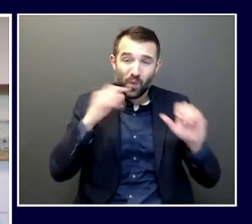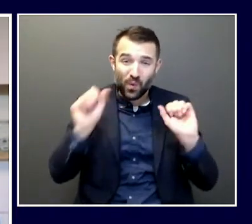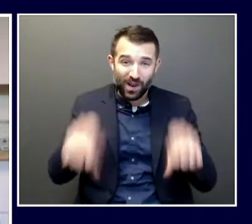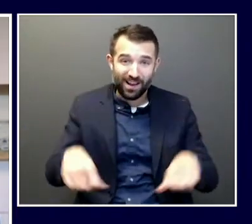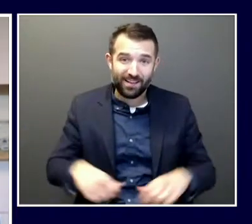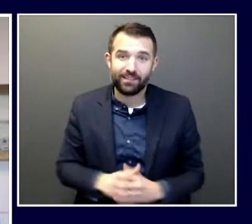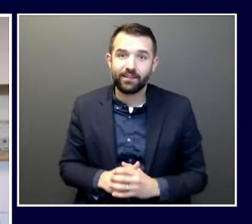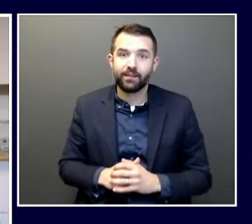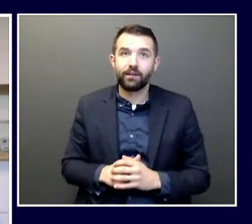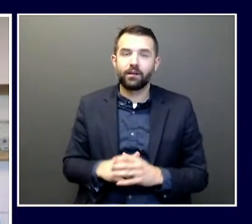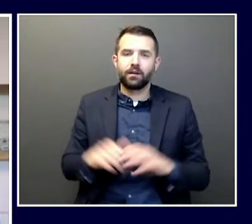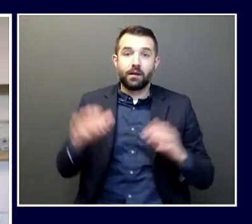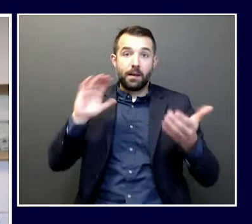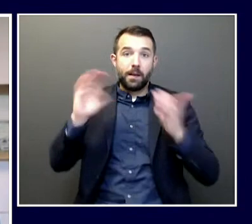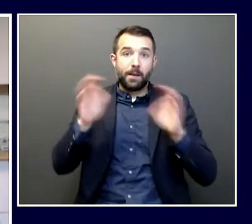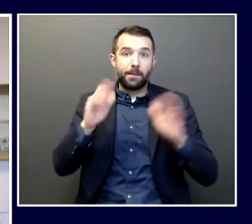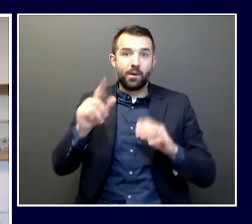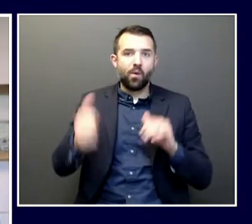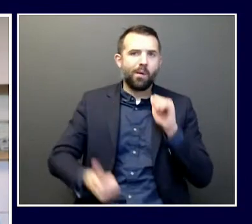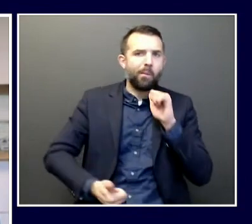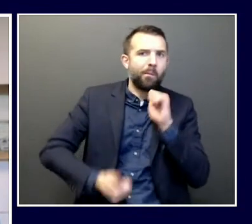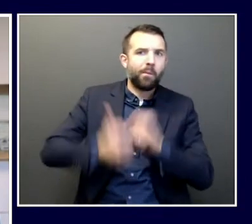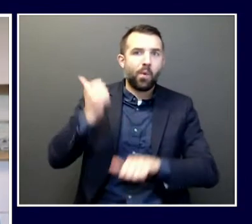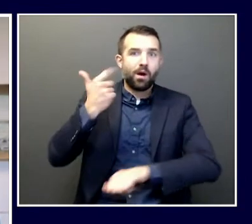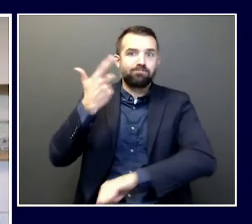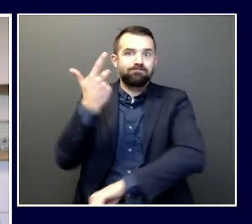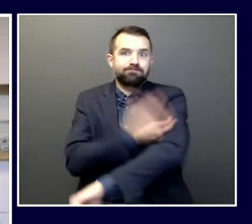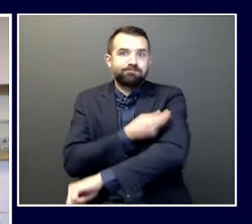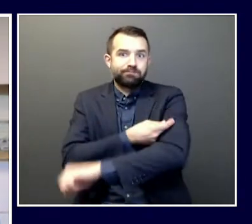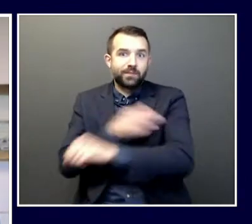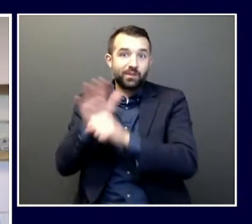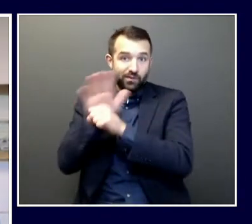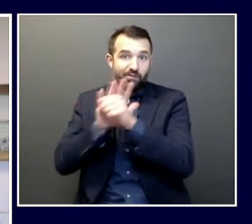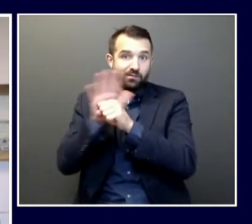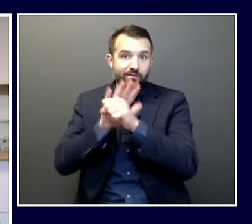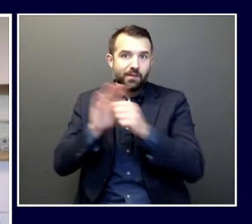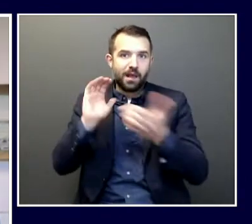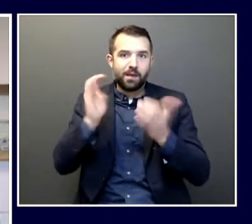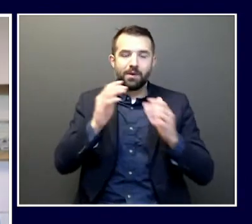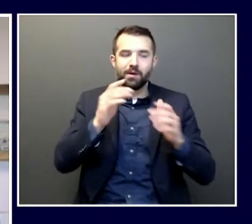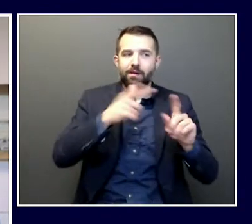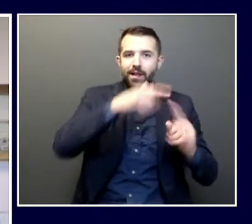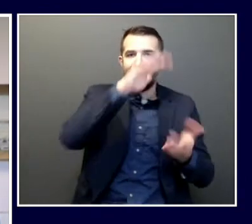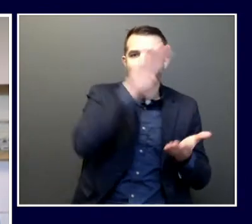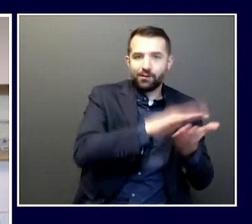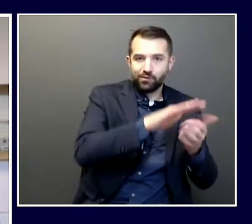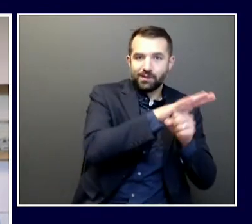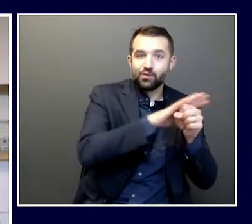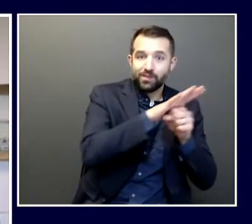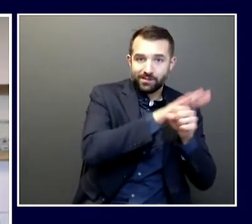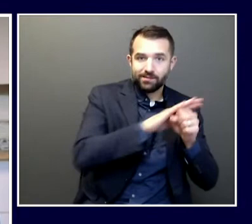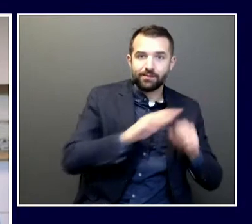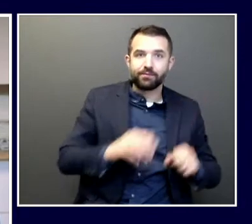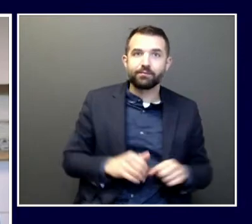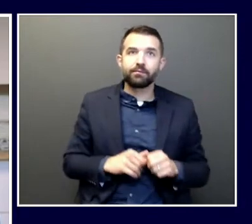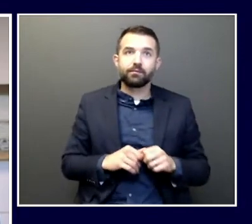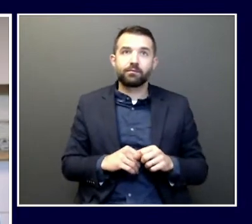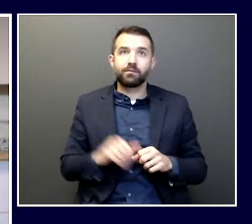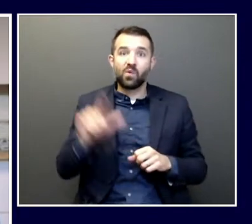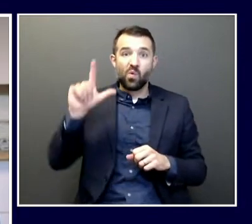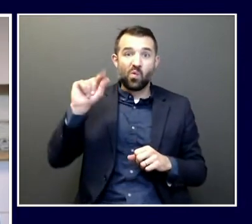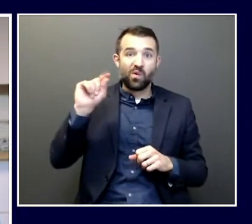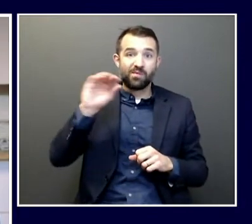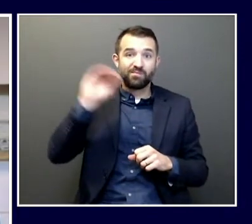our least vaccinated counties is about 17 to 20 percentage points. In epidemiological terms,